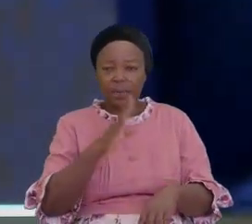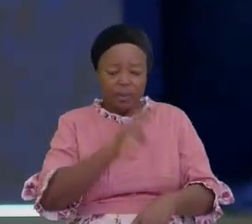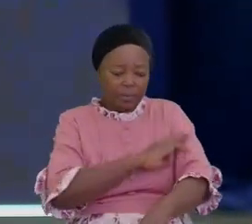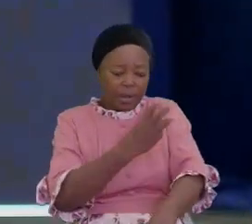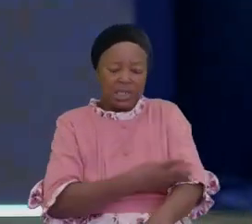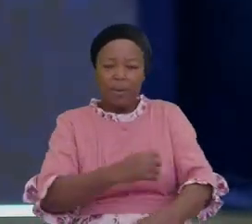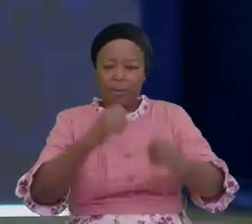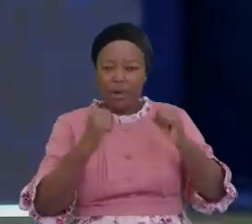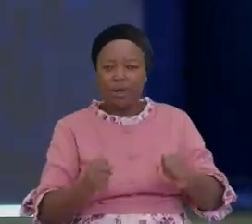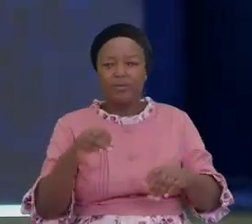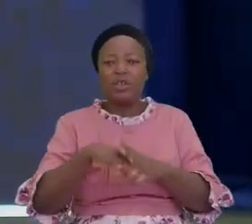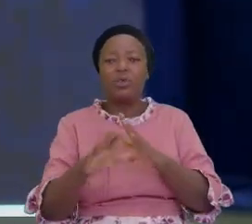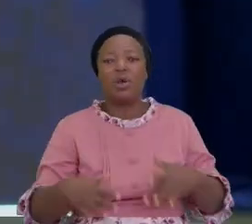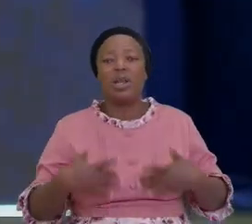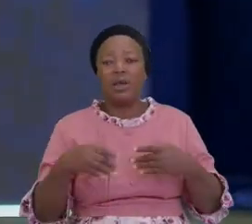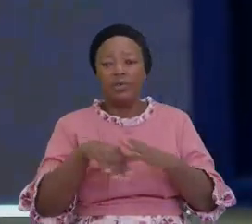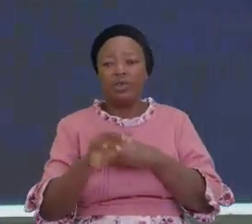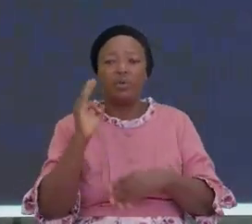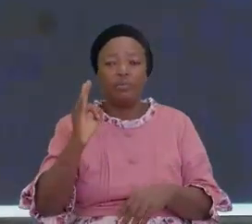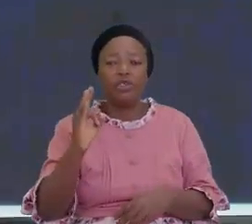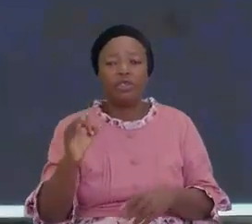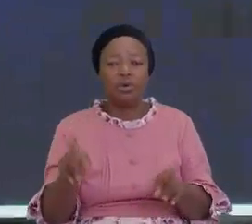in your life, in your ministry.